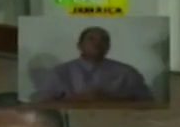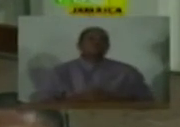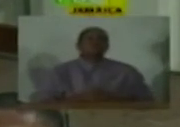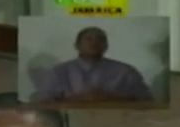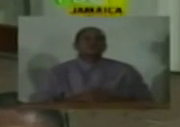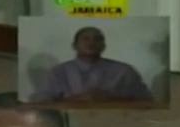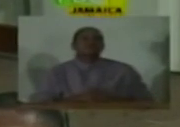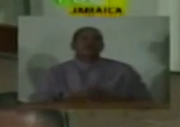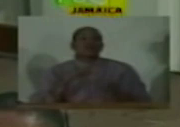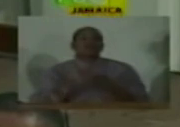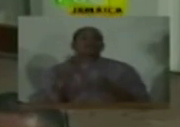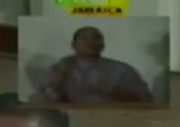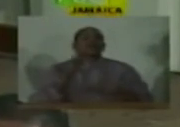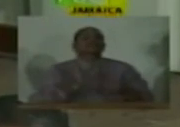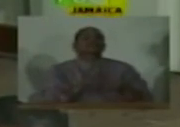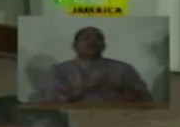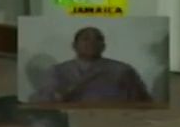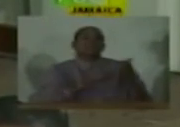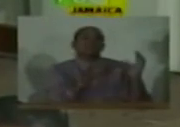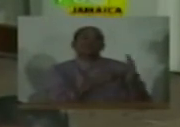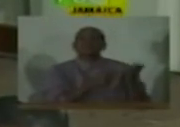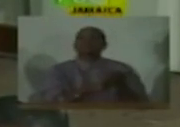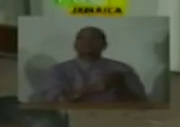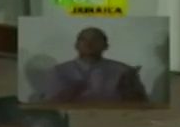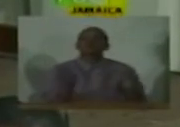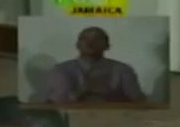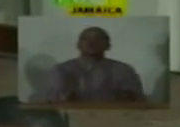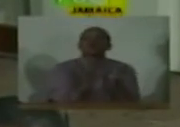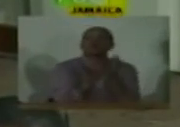for meaningful discussions with the stakeholders. Andrea Chisholm, TVJ News.